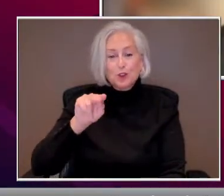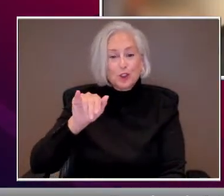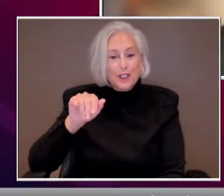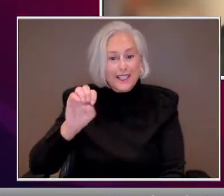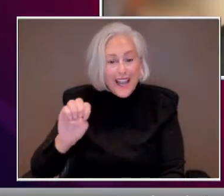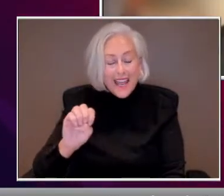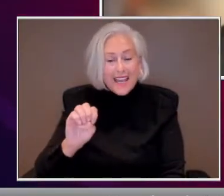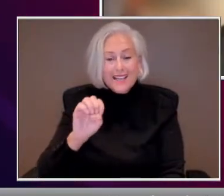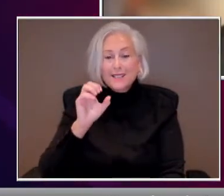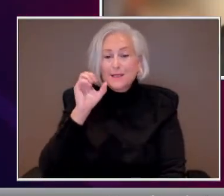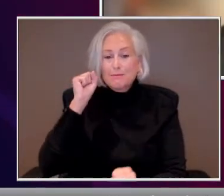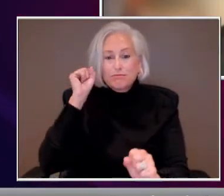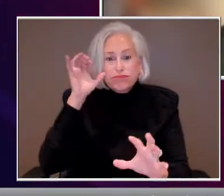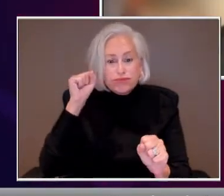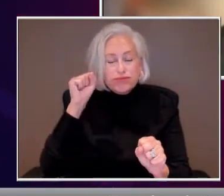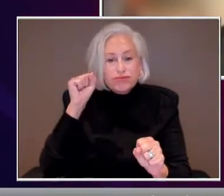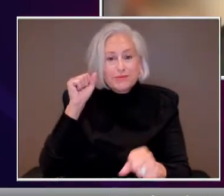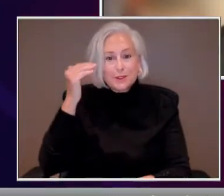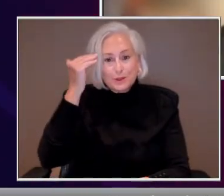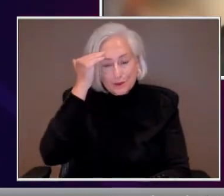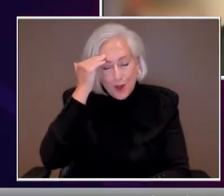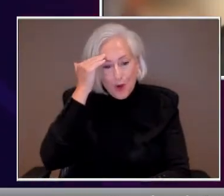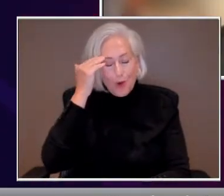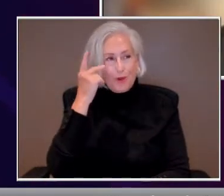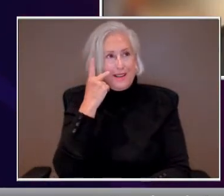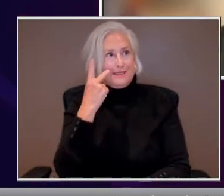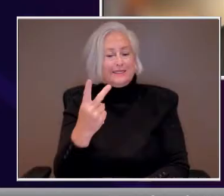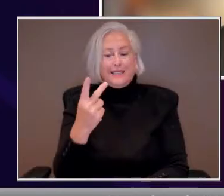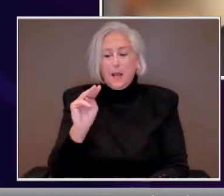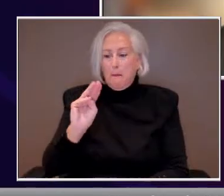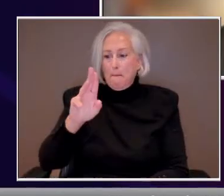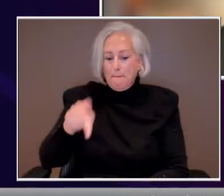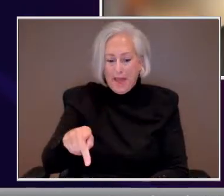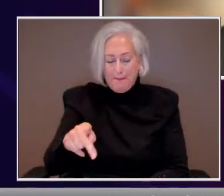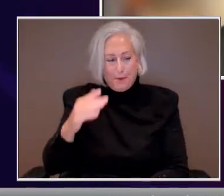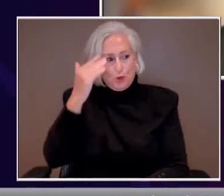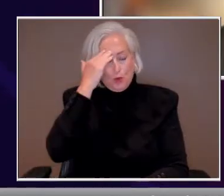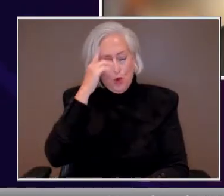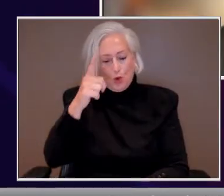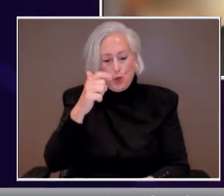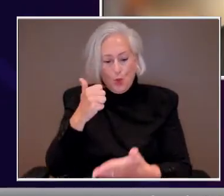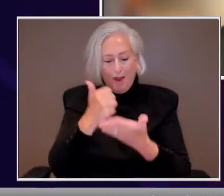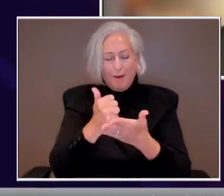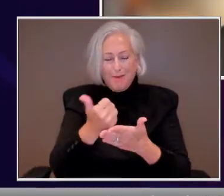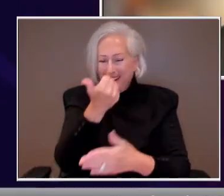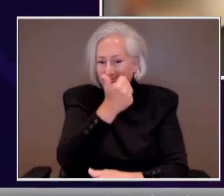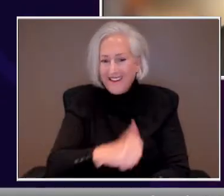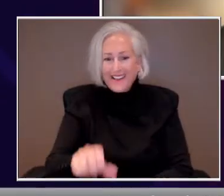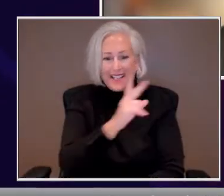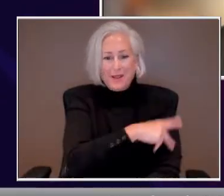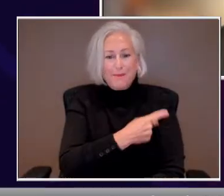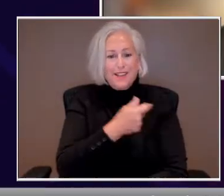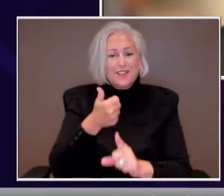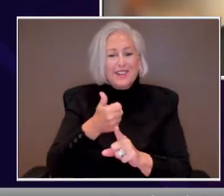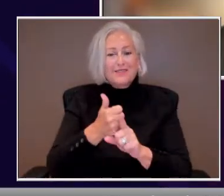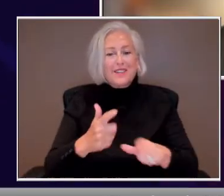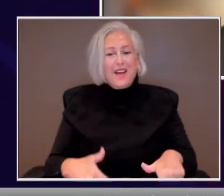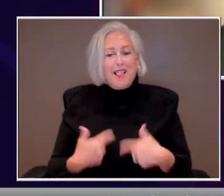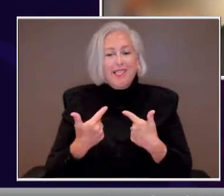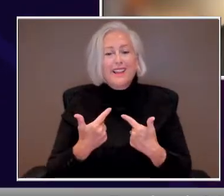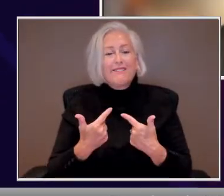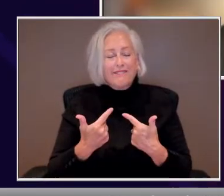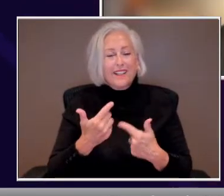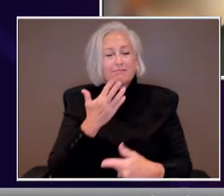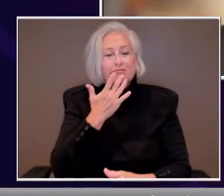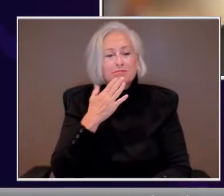like that, know that you are helping patients, any patient that's in the blue, you could be helping them. Everything in Vernon Margaret's